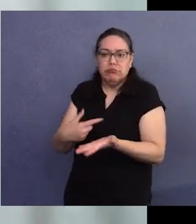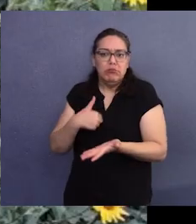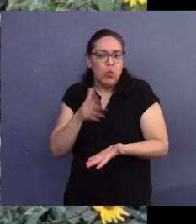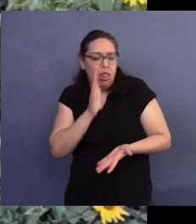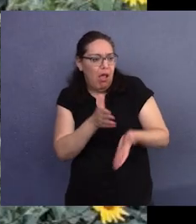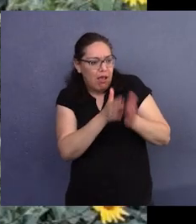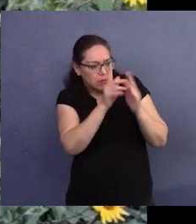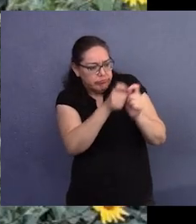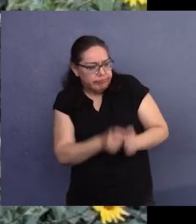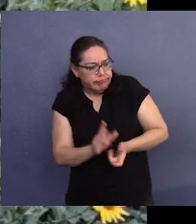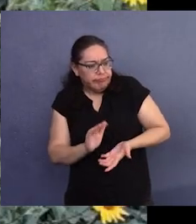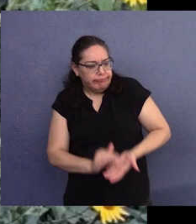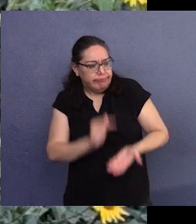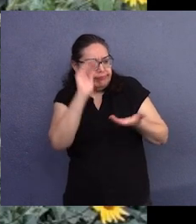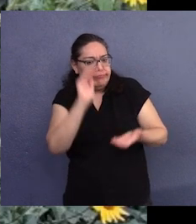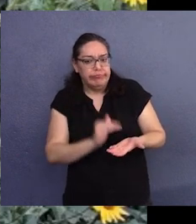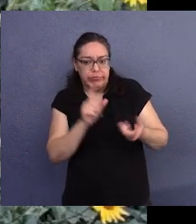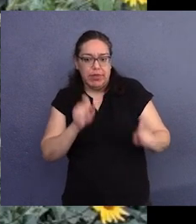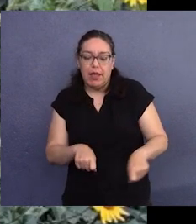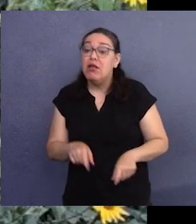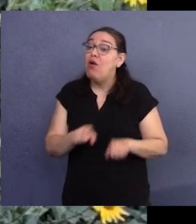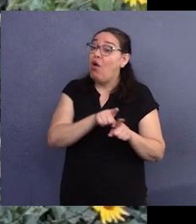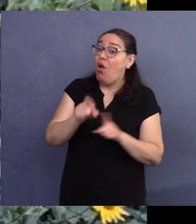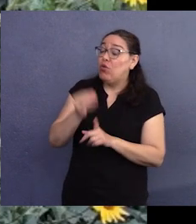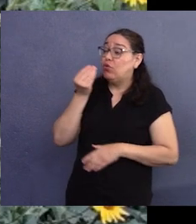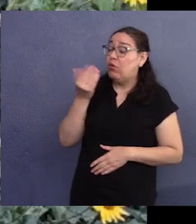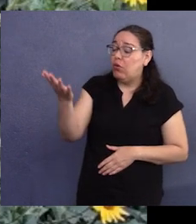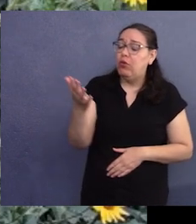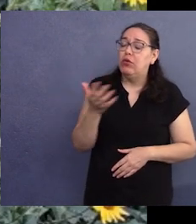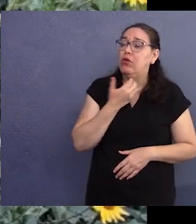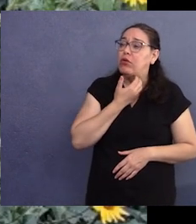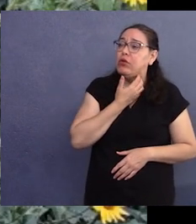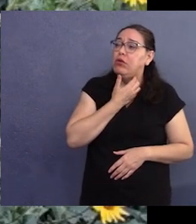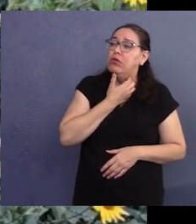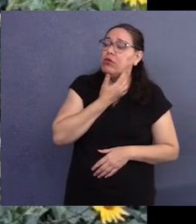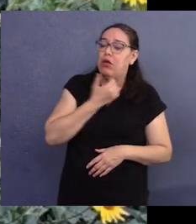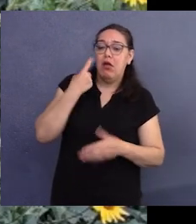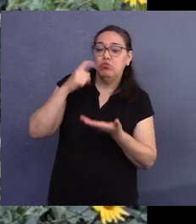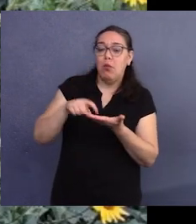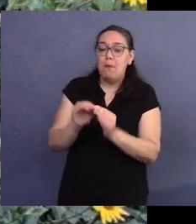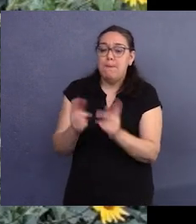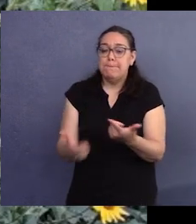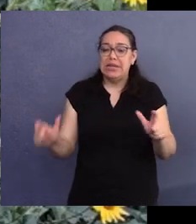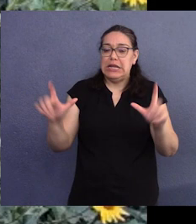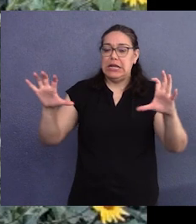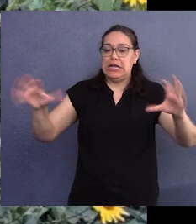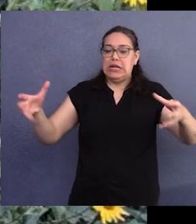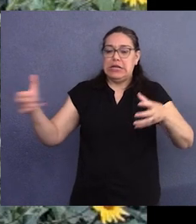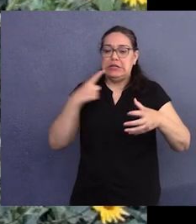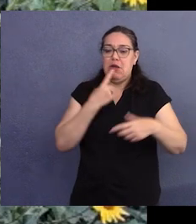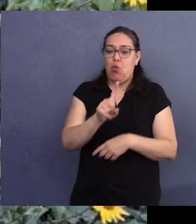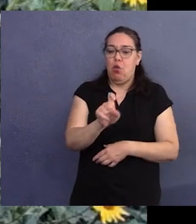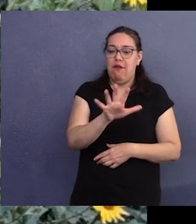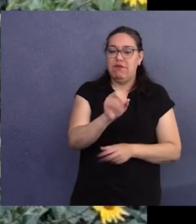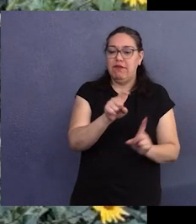And I also want to suggest, I noticed that there was the larger category said 150 to 250. Was that it? I